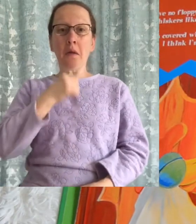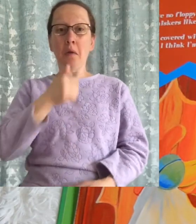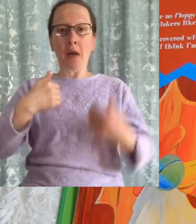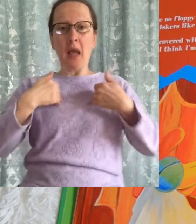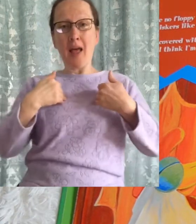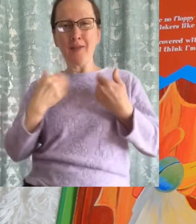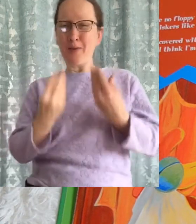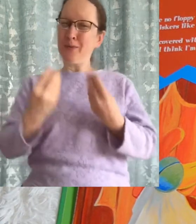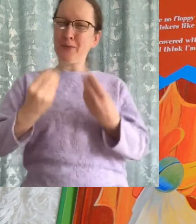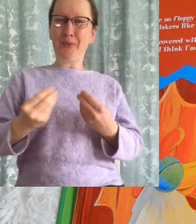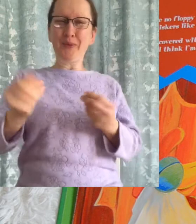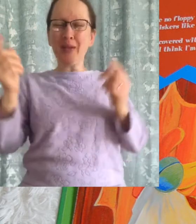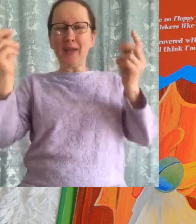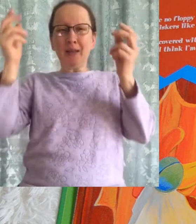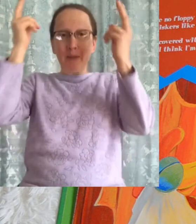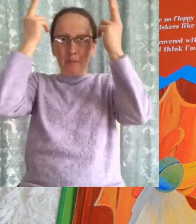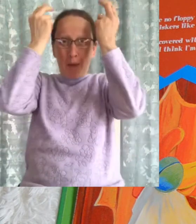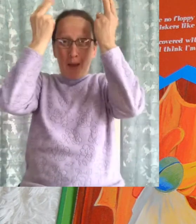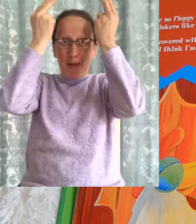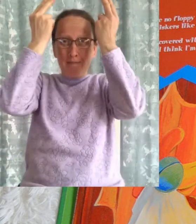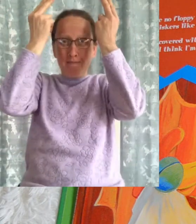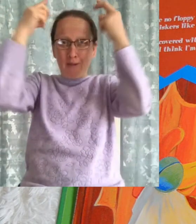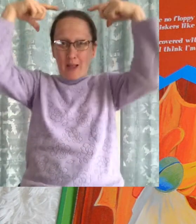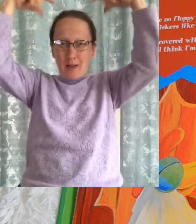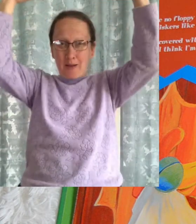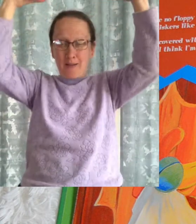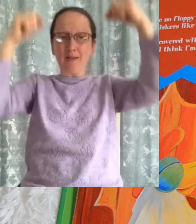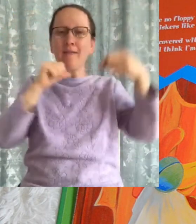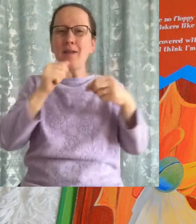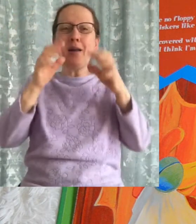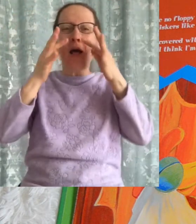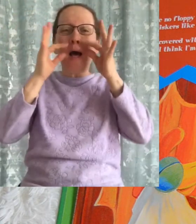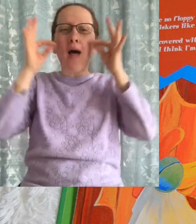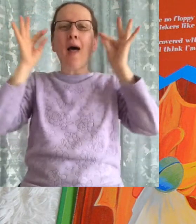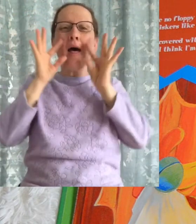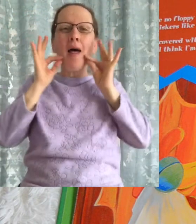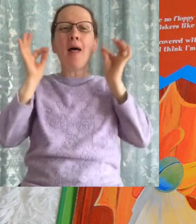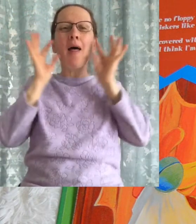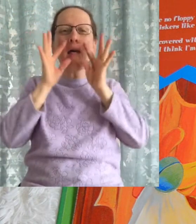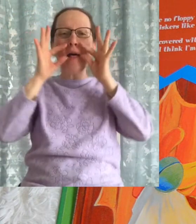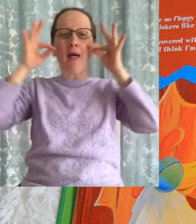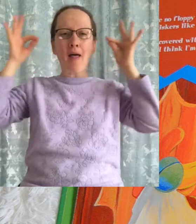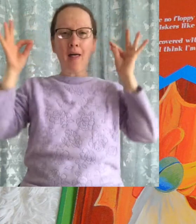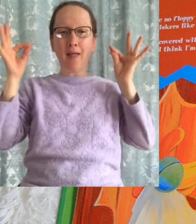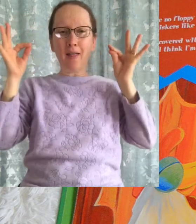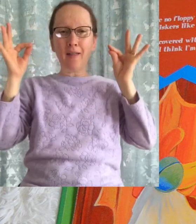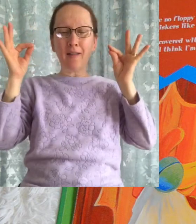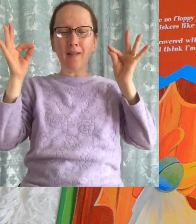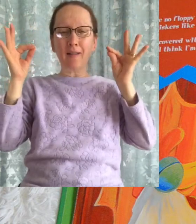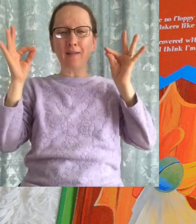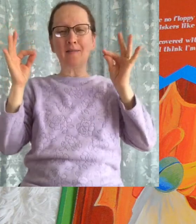I have no floppy ears, and oh, I should mention, no whiskers like his that just stand at